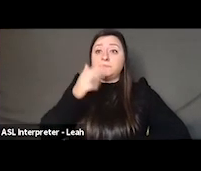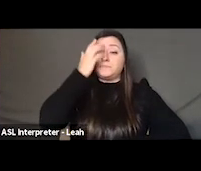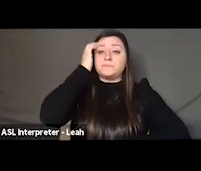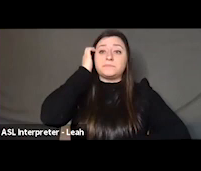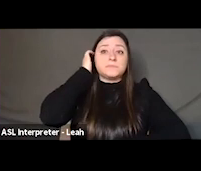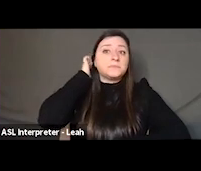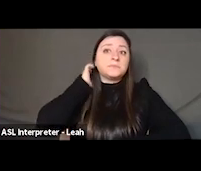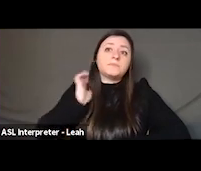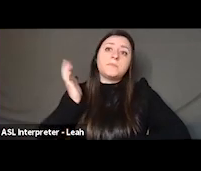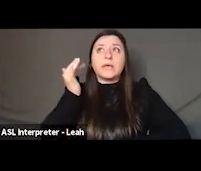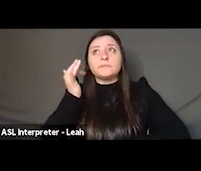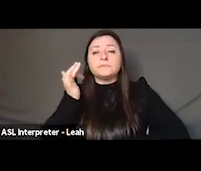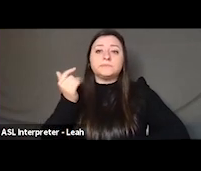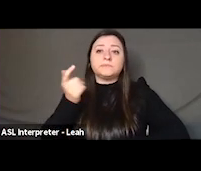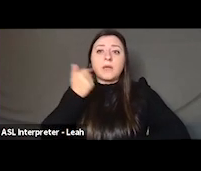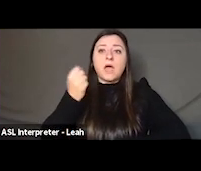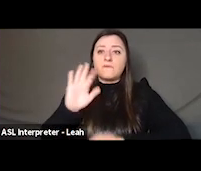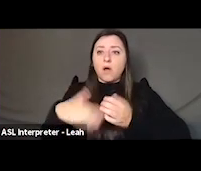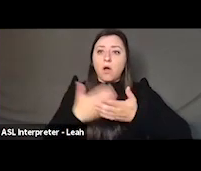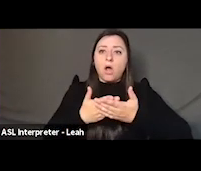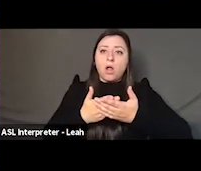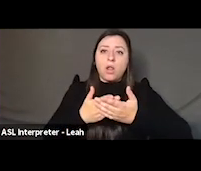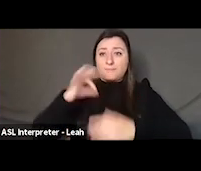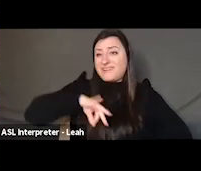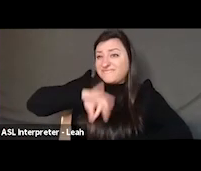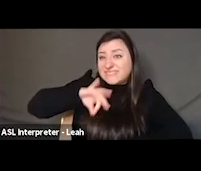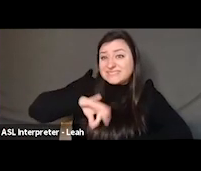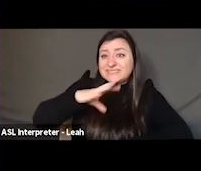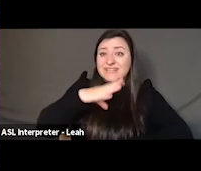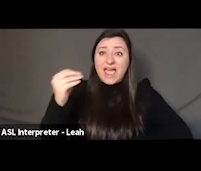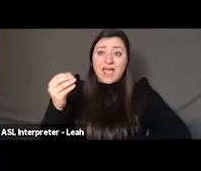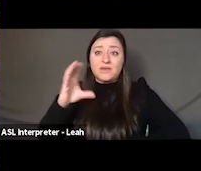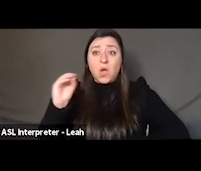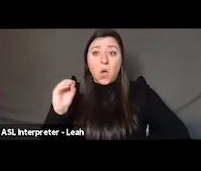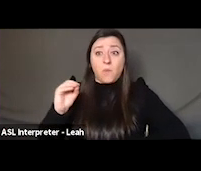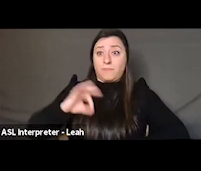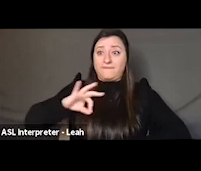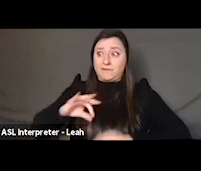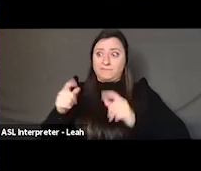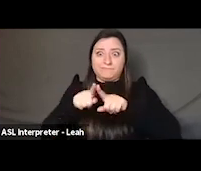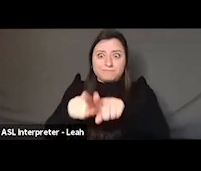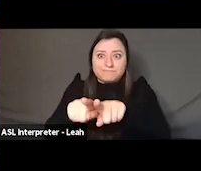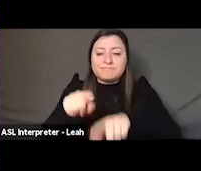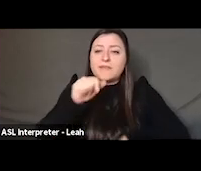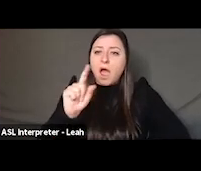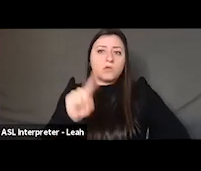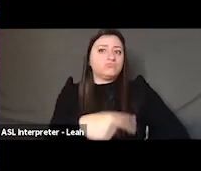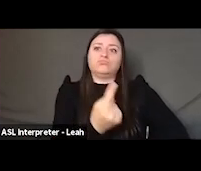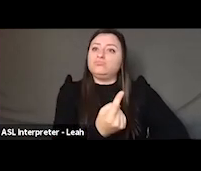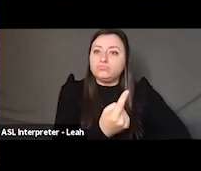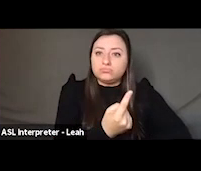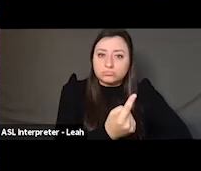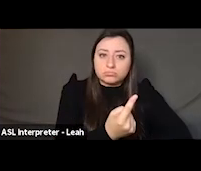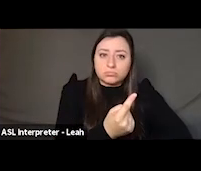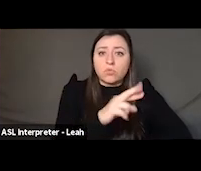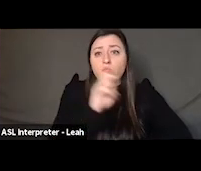all of these benefits and co-benefits that are happening. So not only are we renaturalizing and rewilding